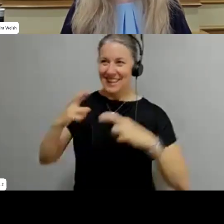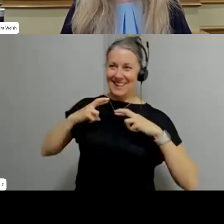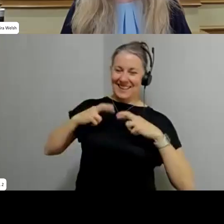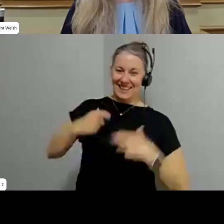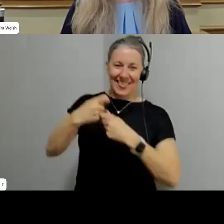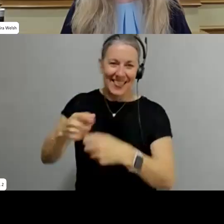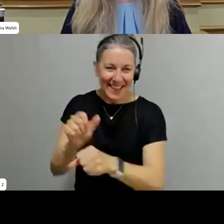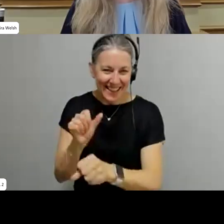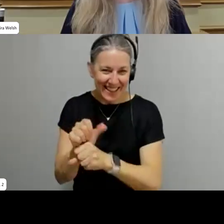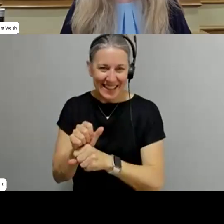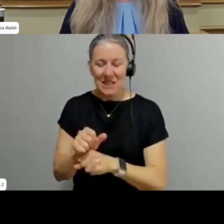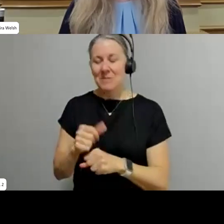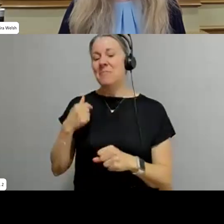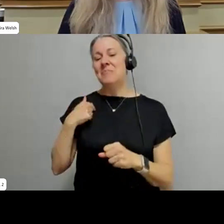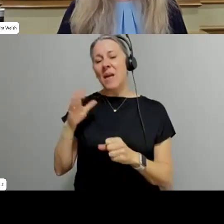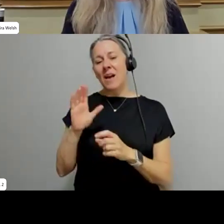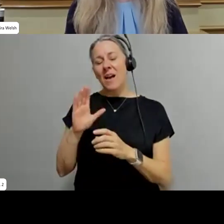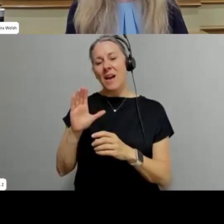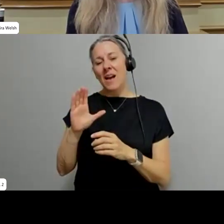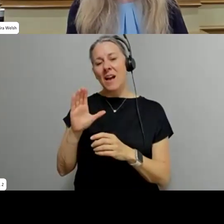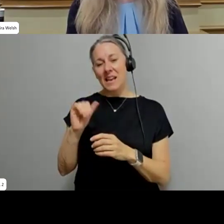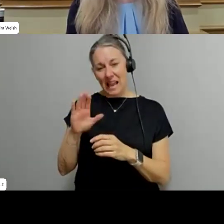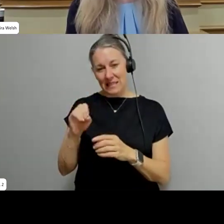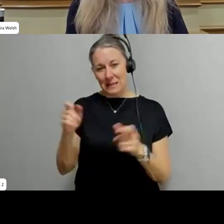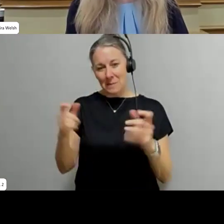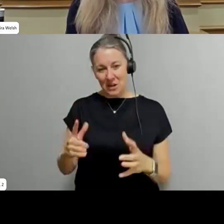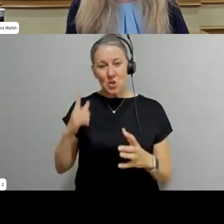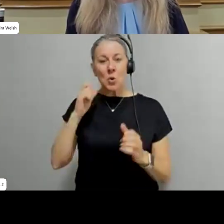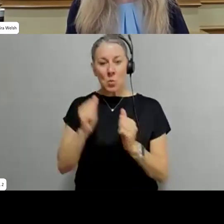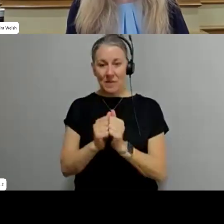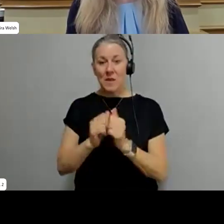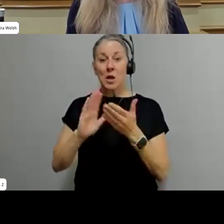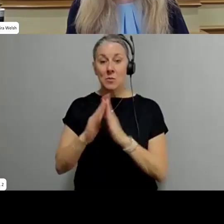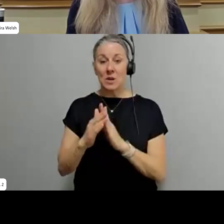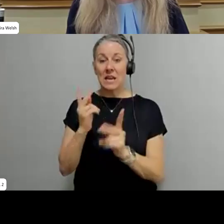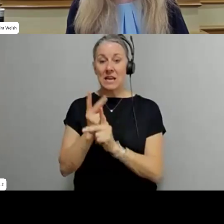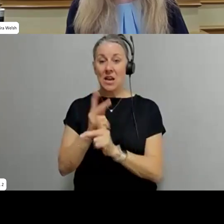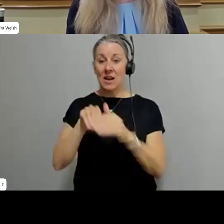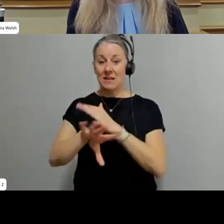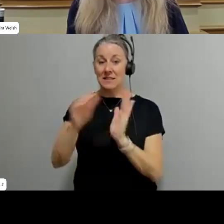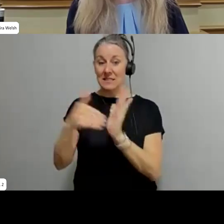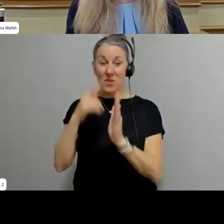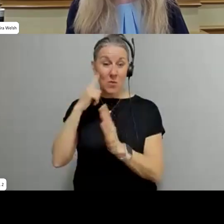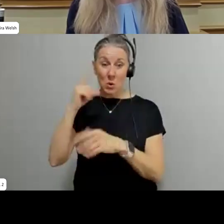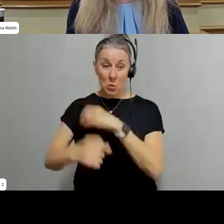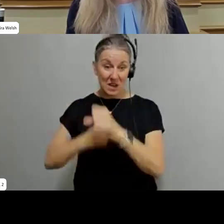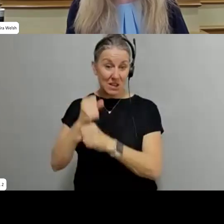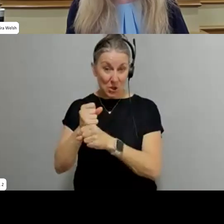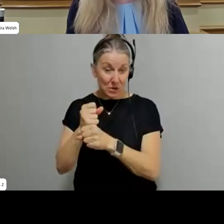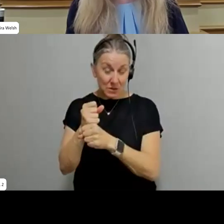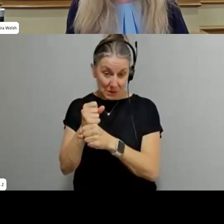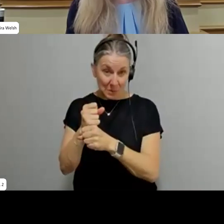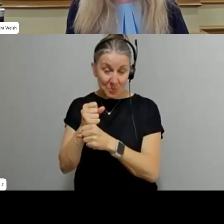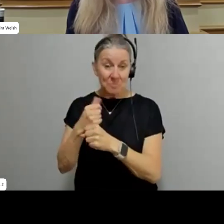manager with the Community Care Access Center for over 20 years. Core to my practice was the belief that older adults have the